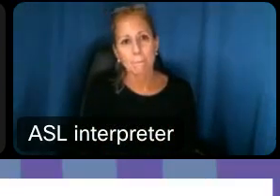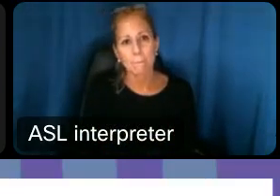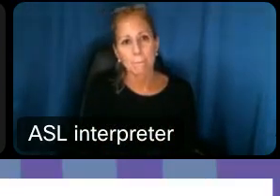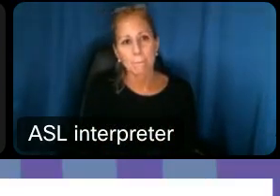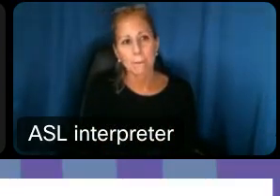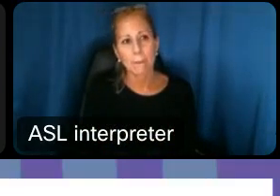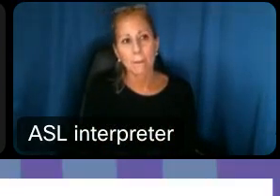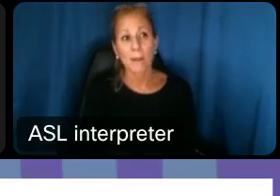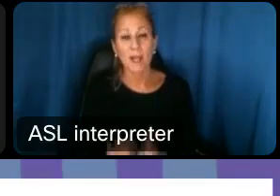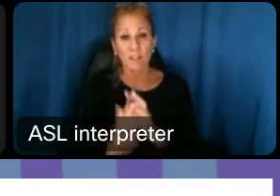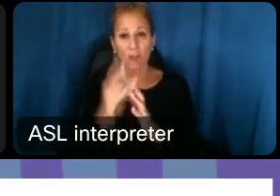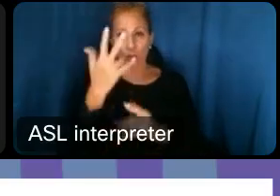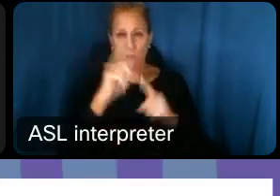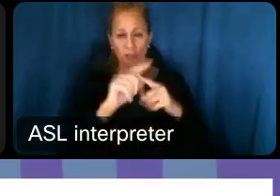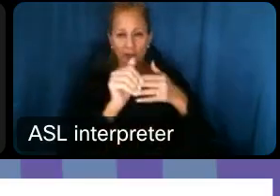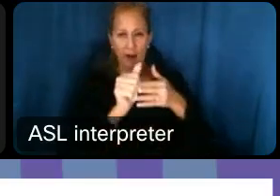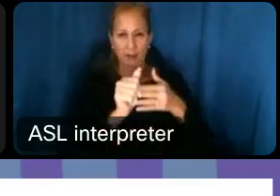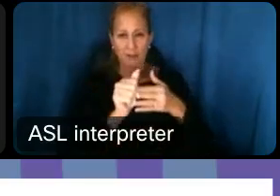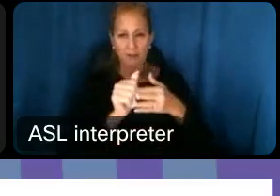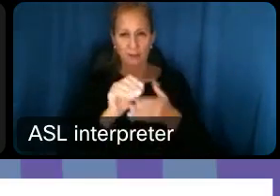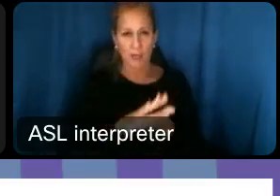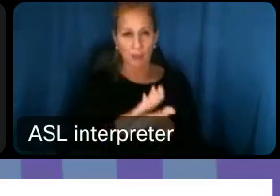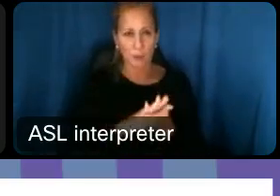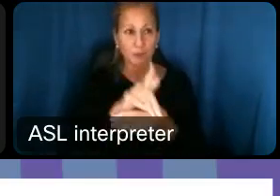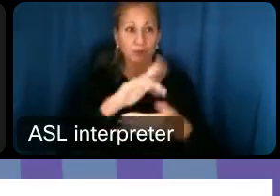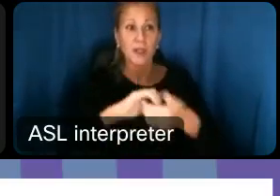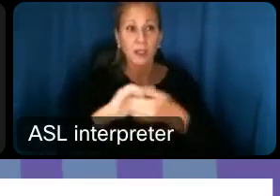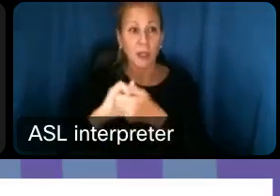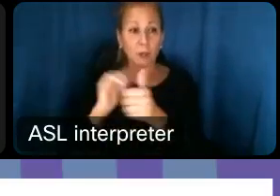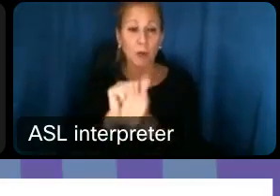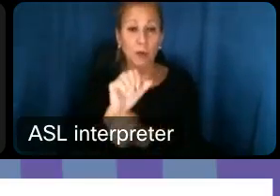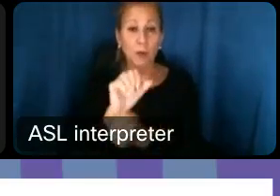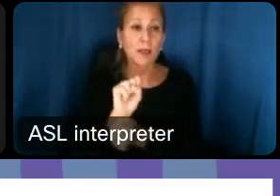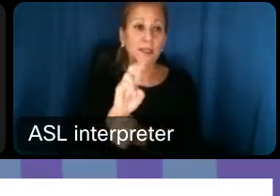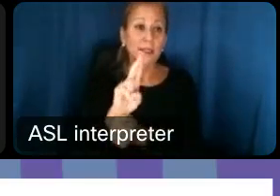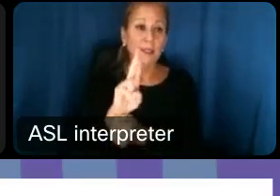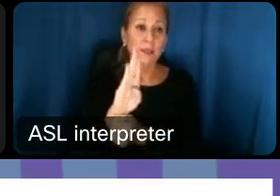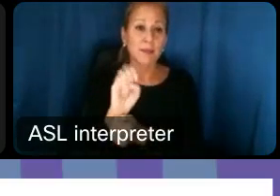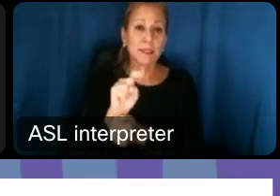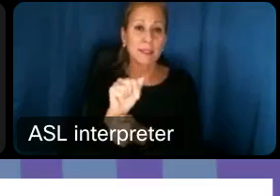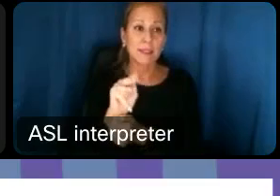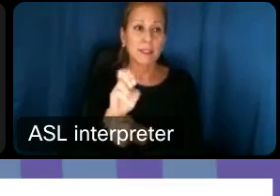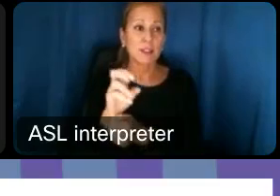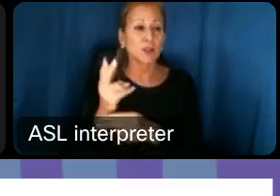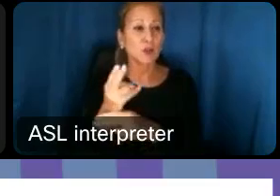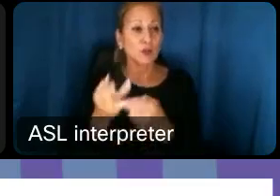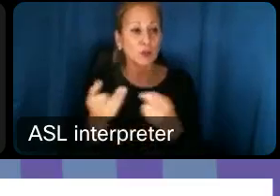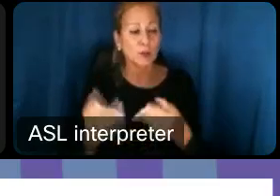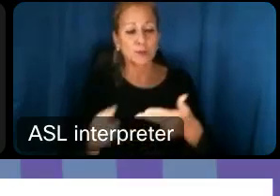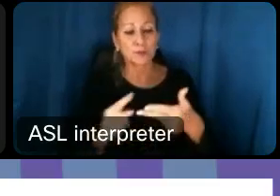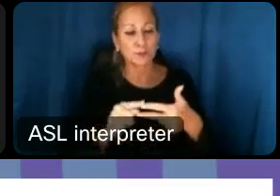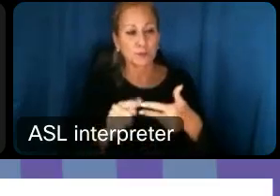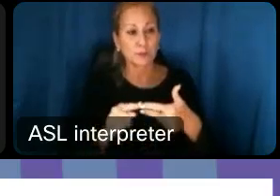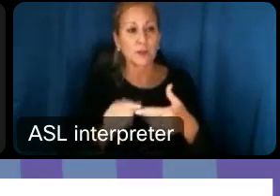We have developed 3 guidance documents: collaborating with substance use resources, collaborating with mental